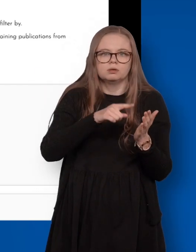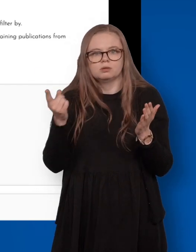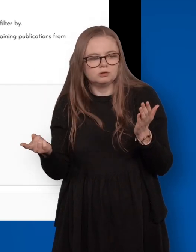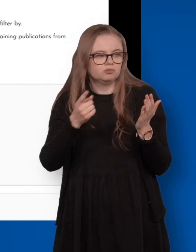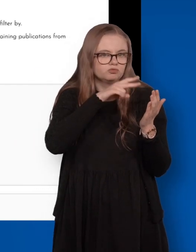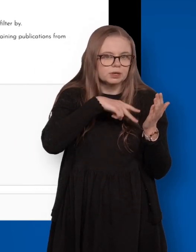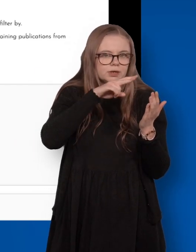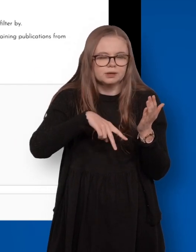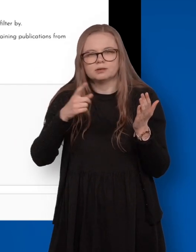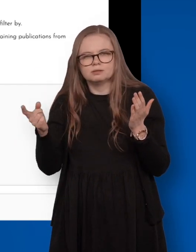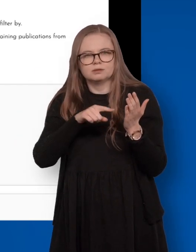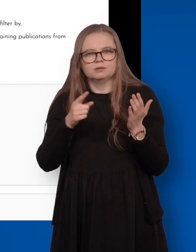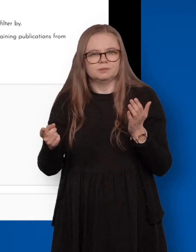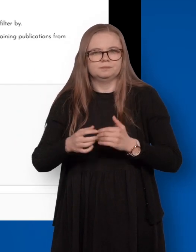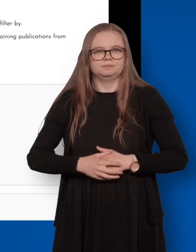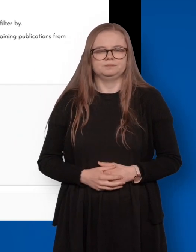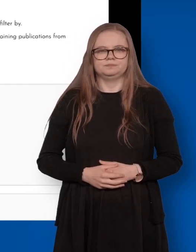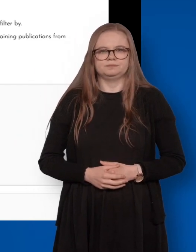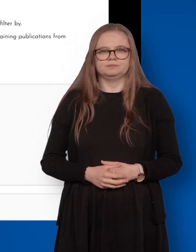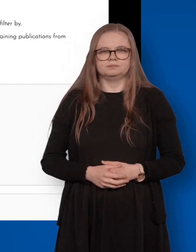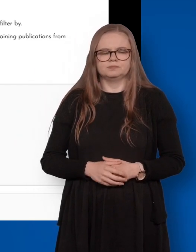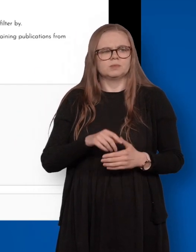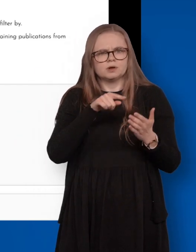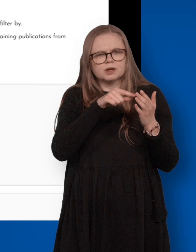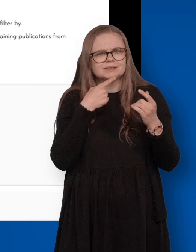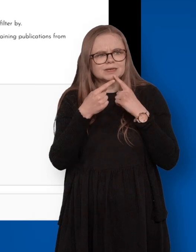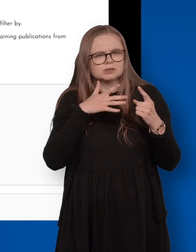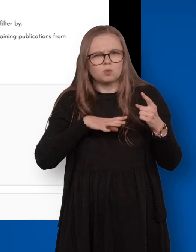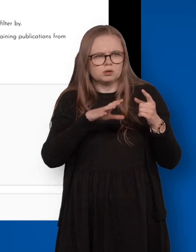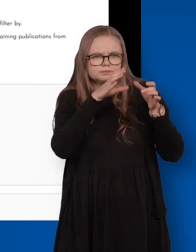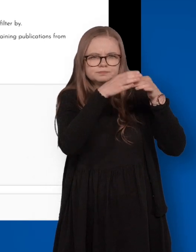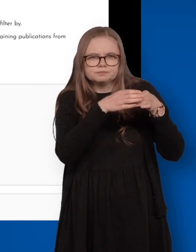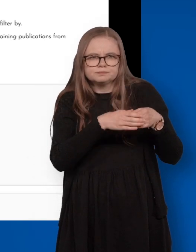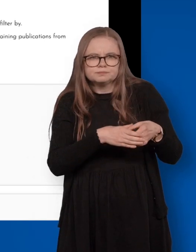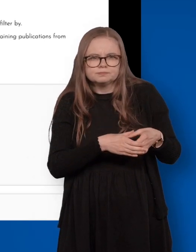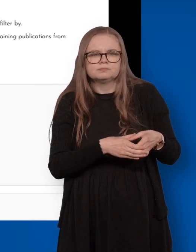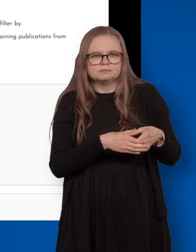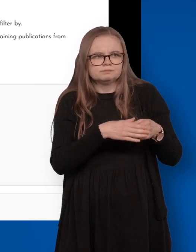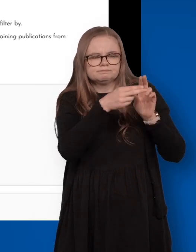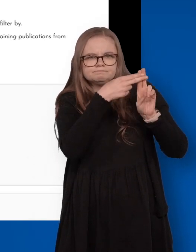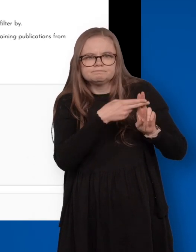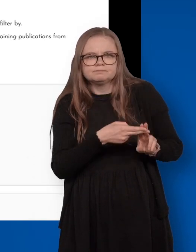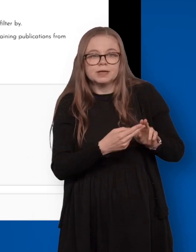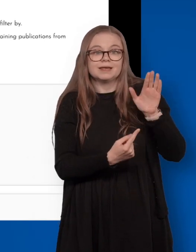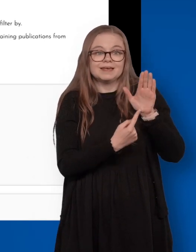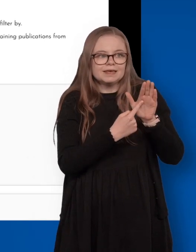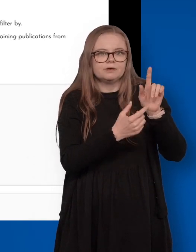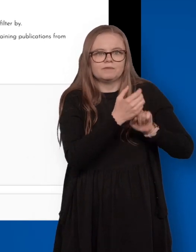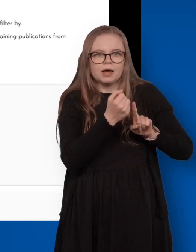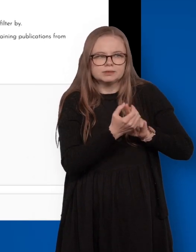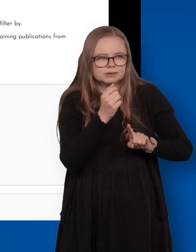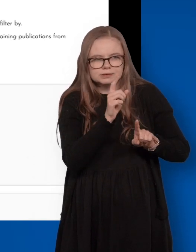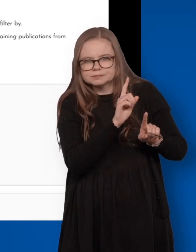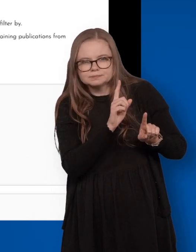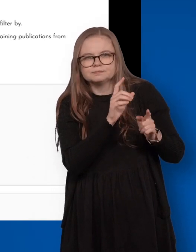passes over the data as they attempt to taxonomize it, to find the key findings, the key things that have been